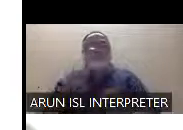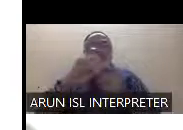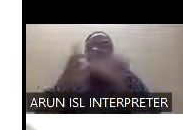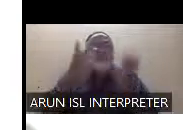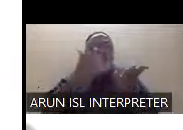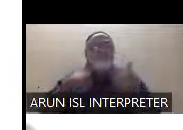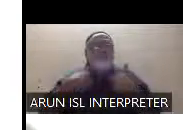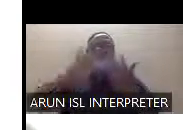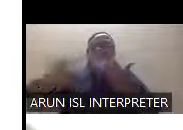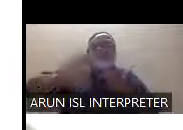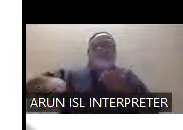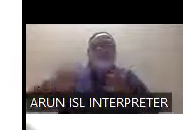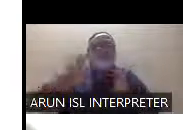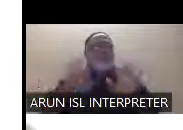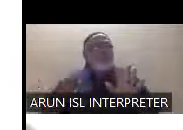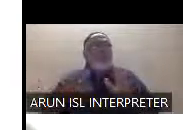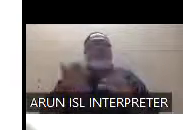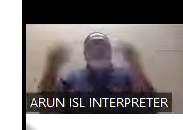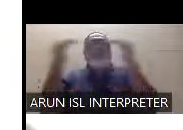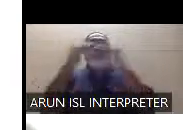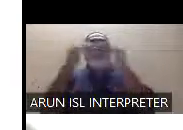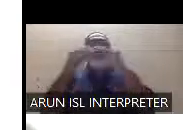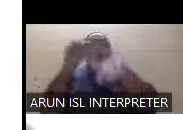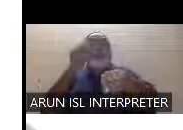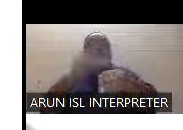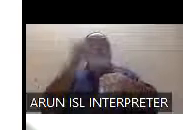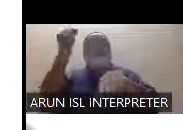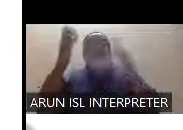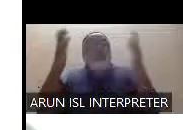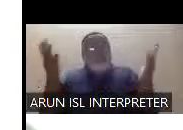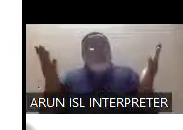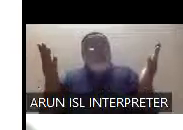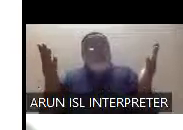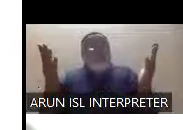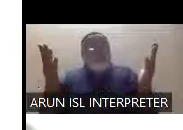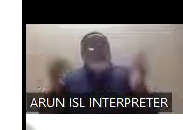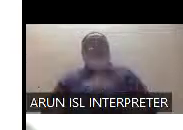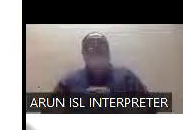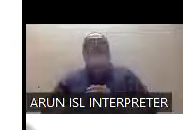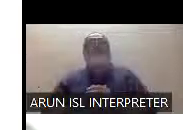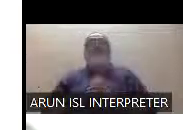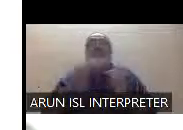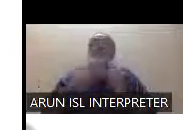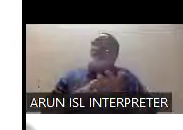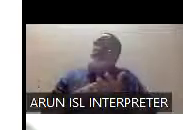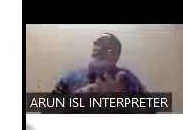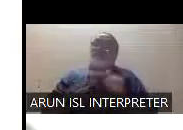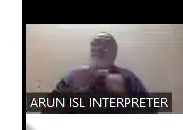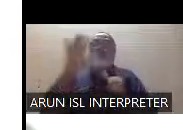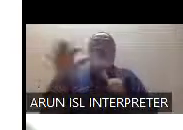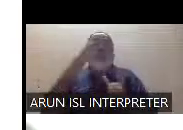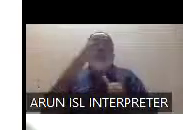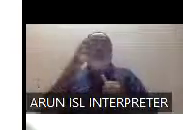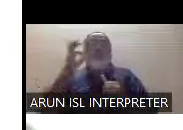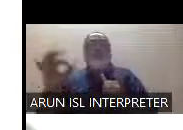getting equal opportunities along with people without disabilities? This is why accessibility is so important, because without